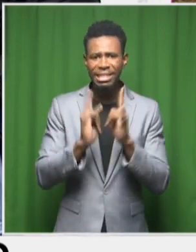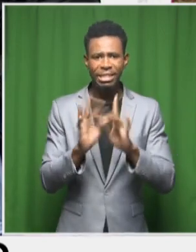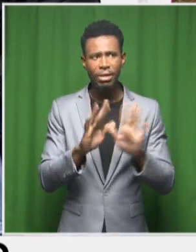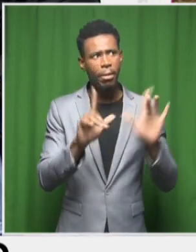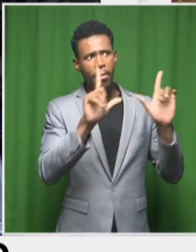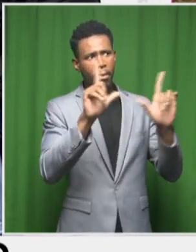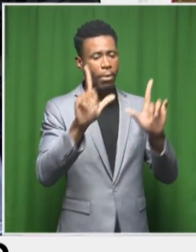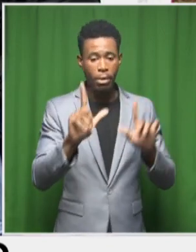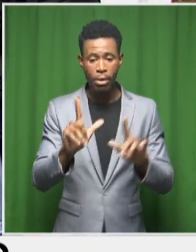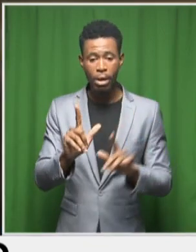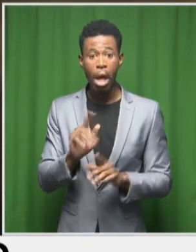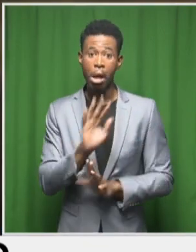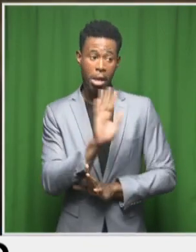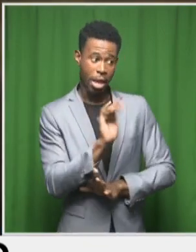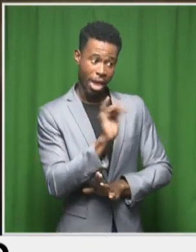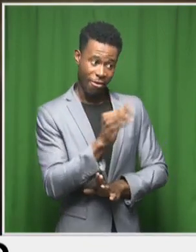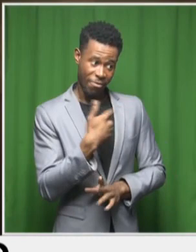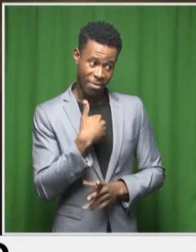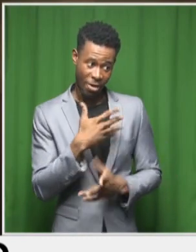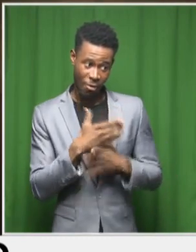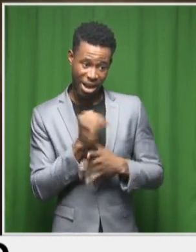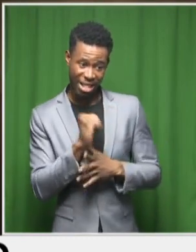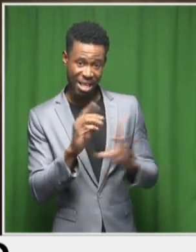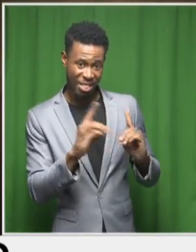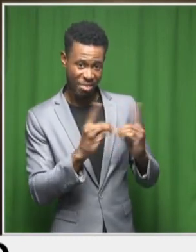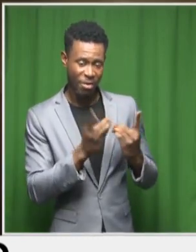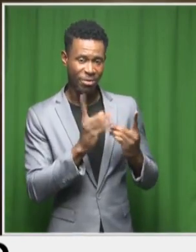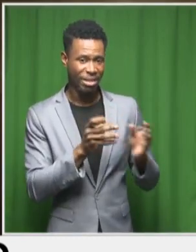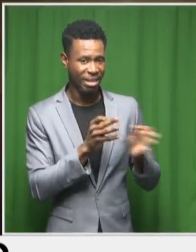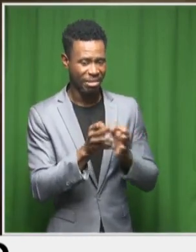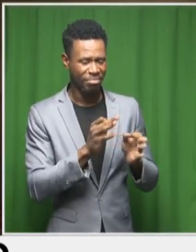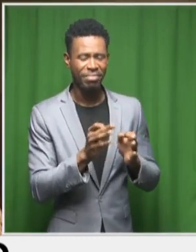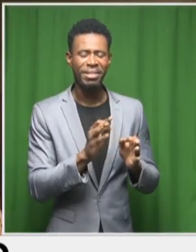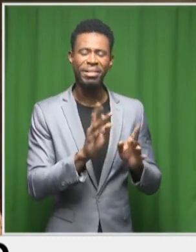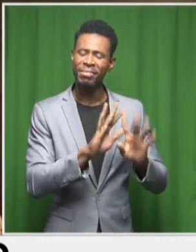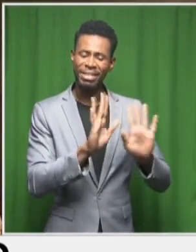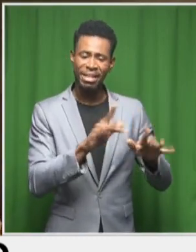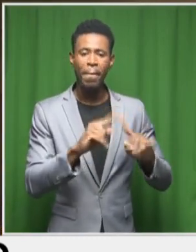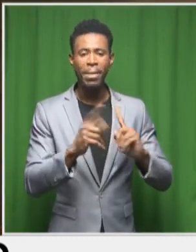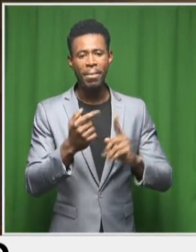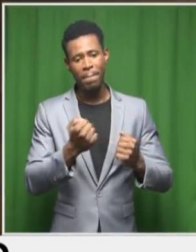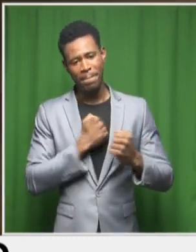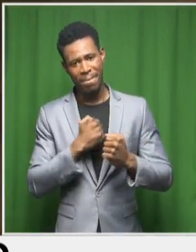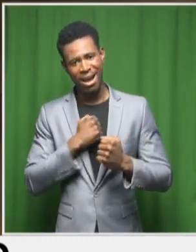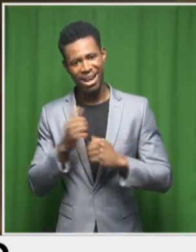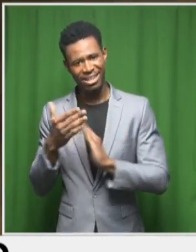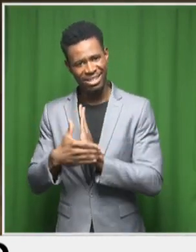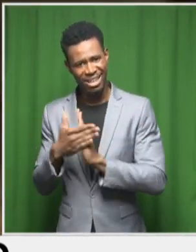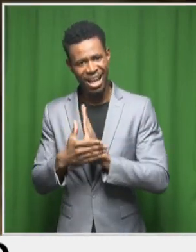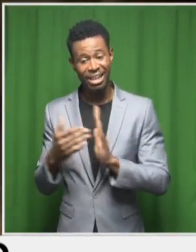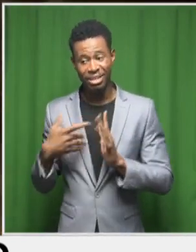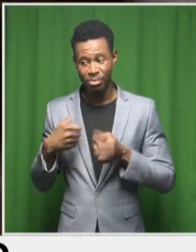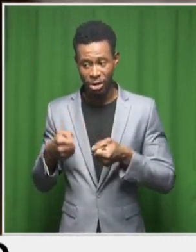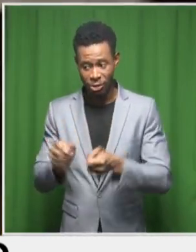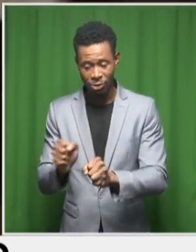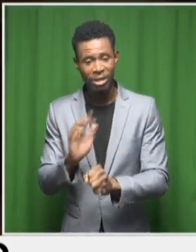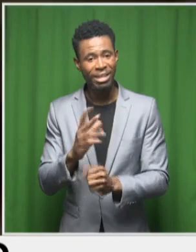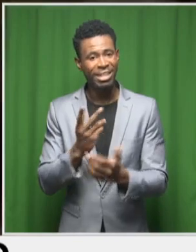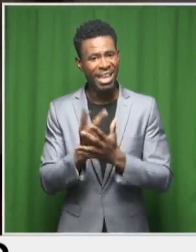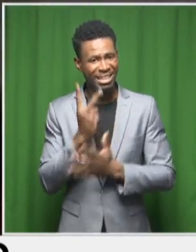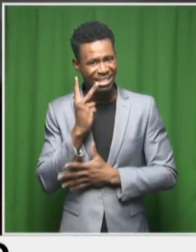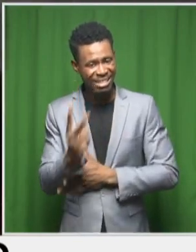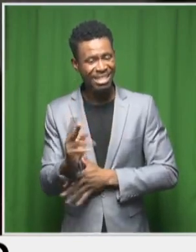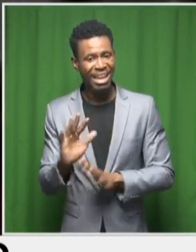in that side of the things, I would explain to you. But come to the street, come to my playing field. You would see the vibe. We've got kids that's